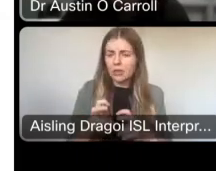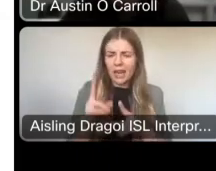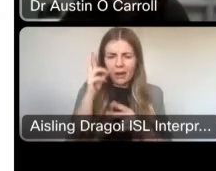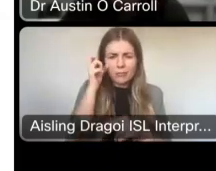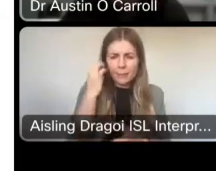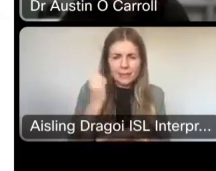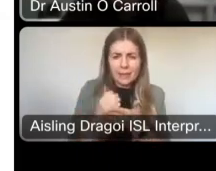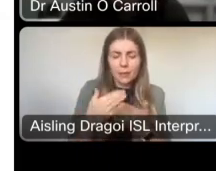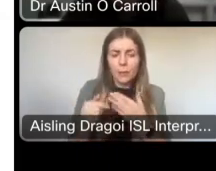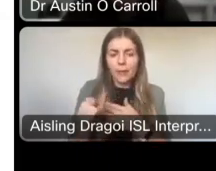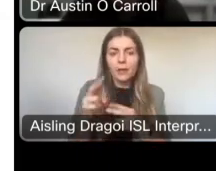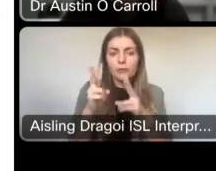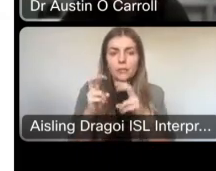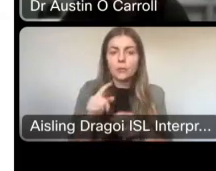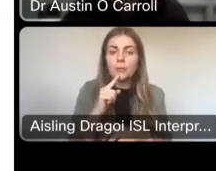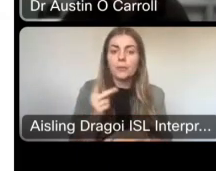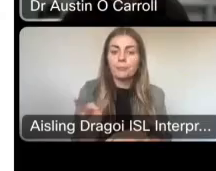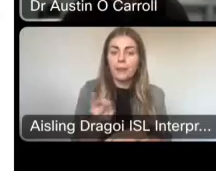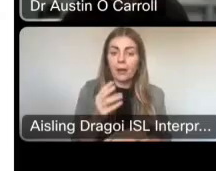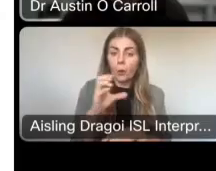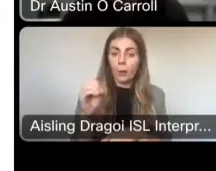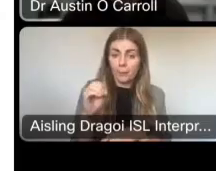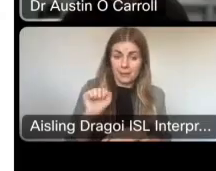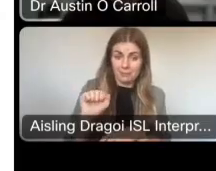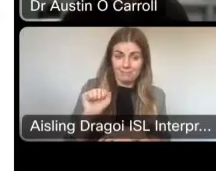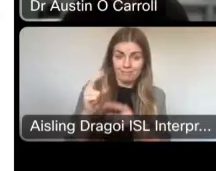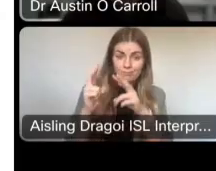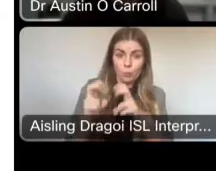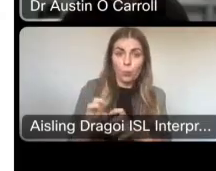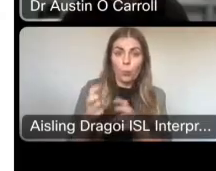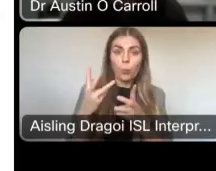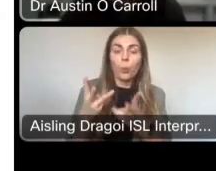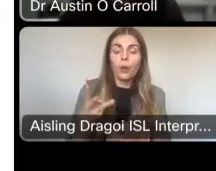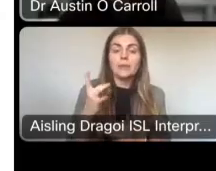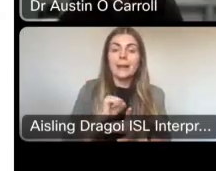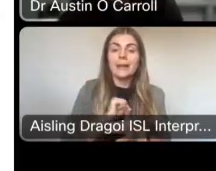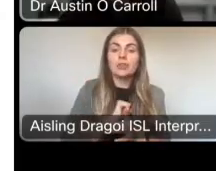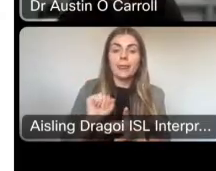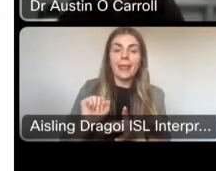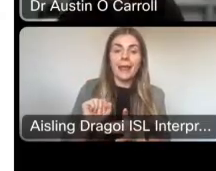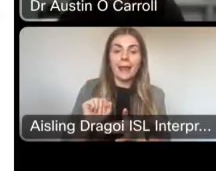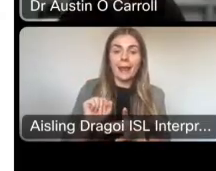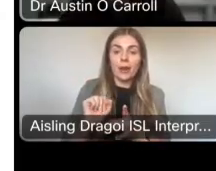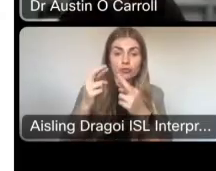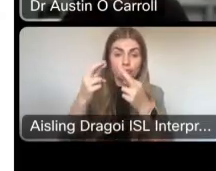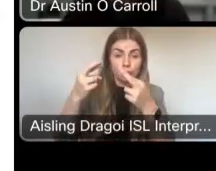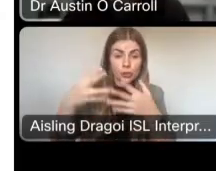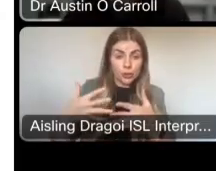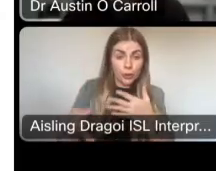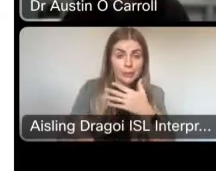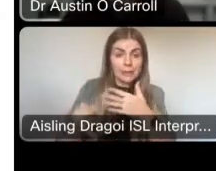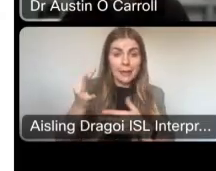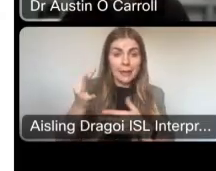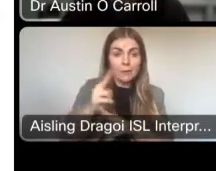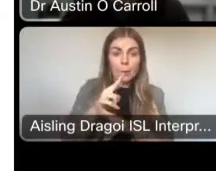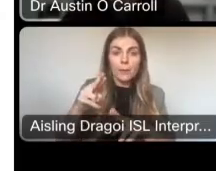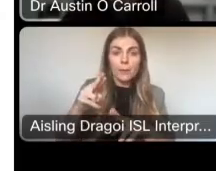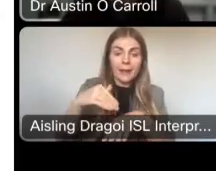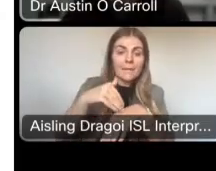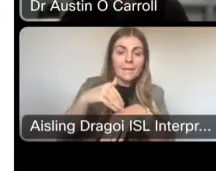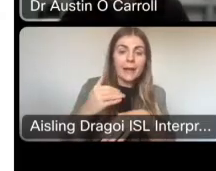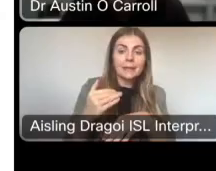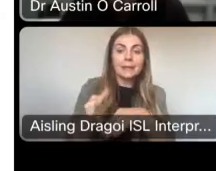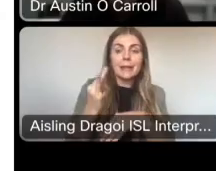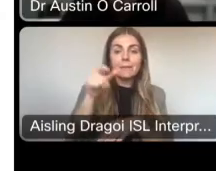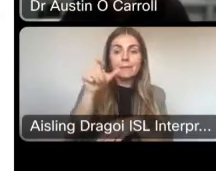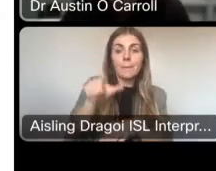part of the research, they wanted to make sure that their findings would not be affected by if the person had a lot of trauma as a child. In other words, it wouldn't be a